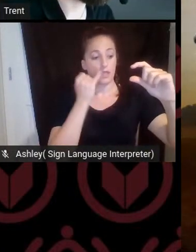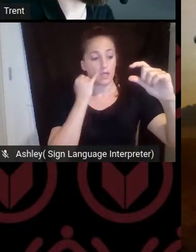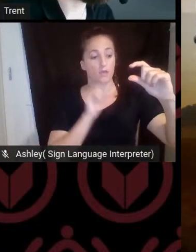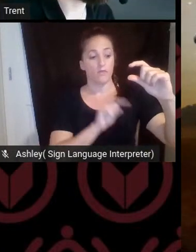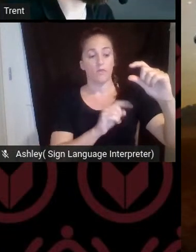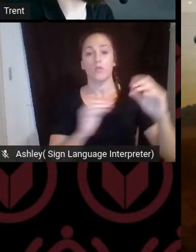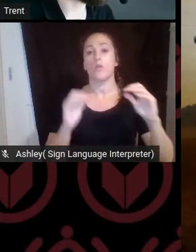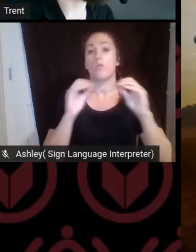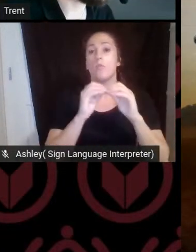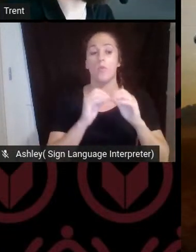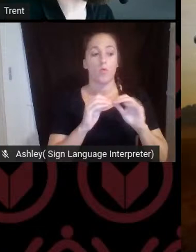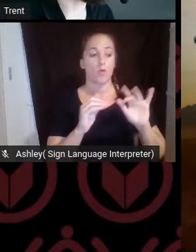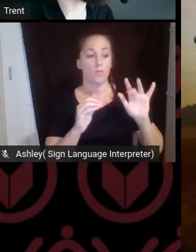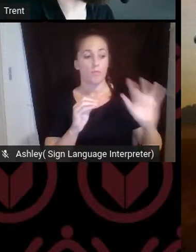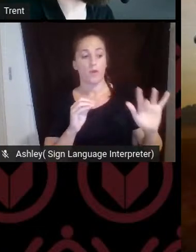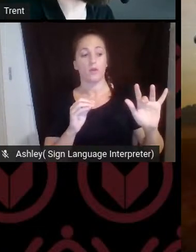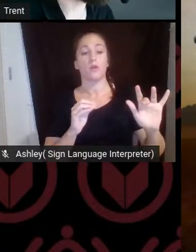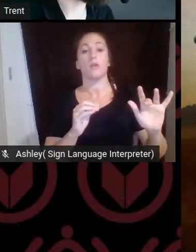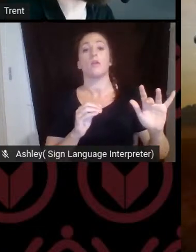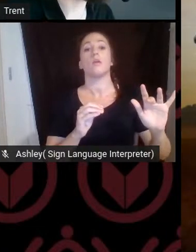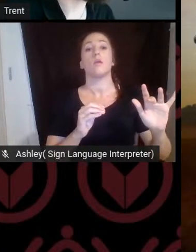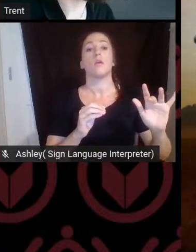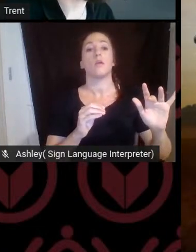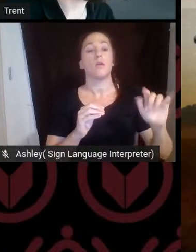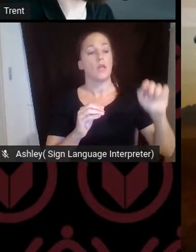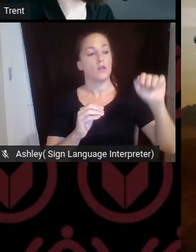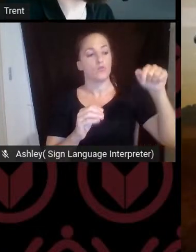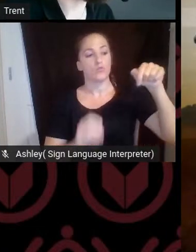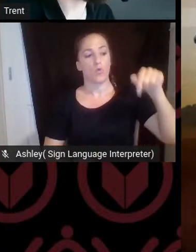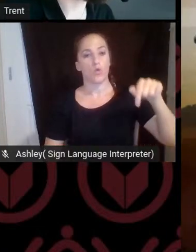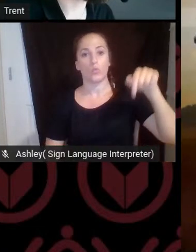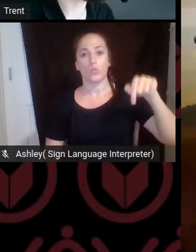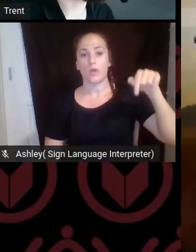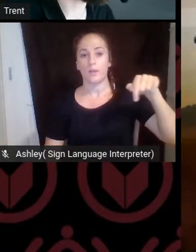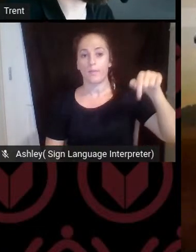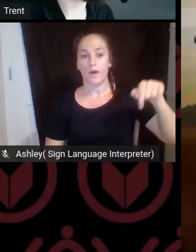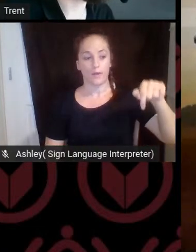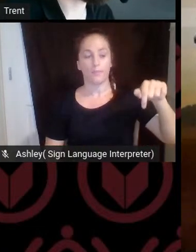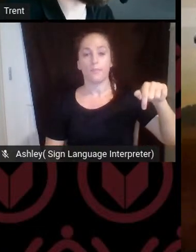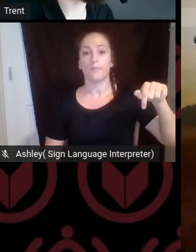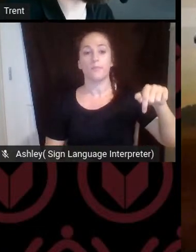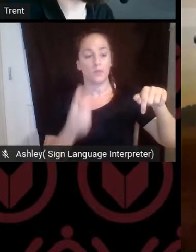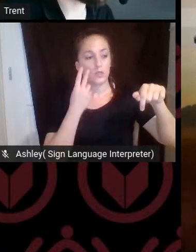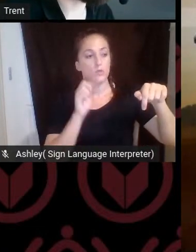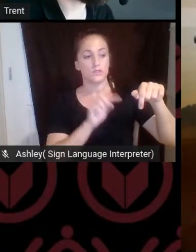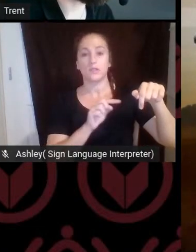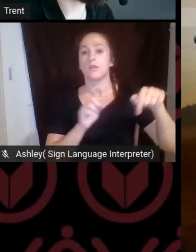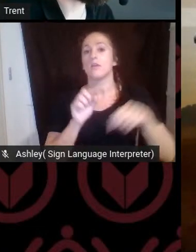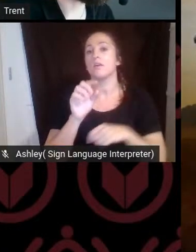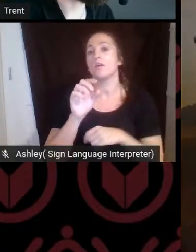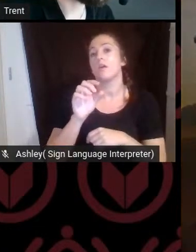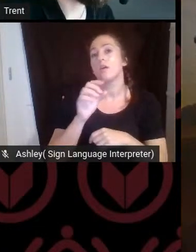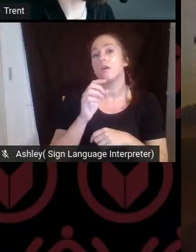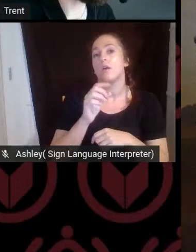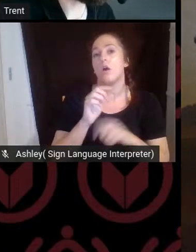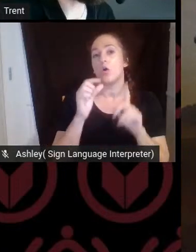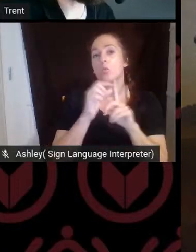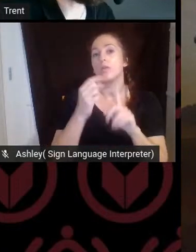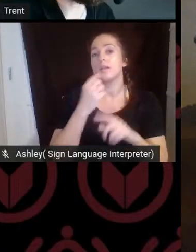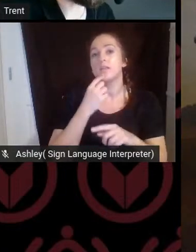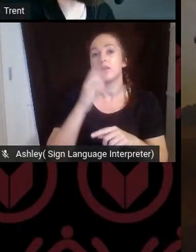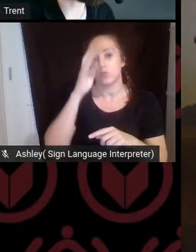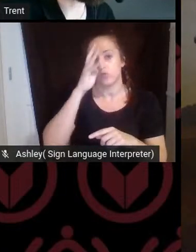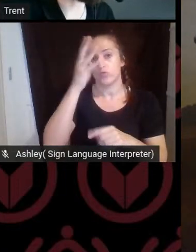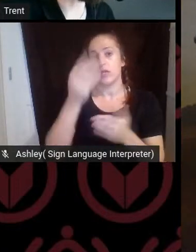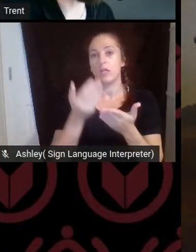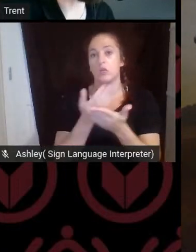button, and you drop down, you scroll all the way to the bottom, you'll find this right here, Create New Label. So what you can do